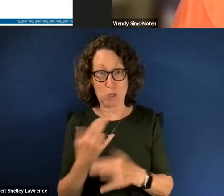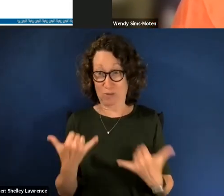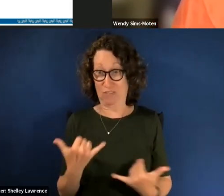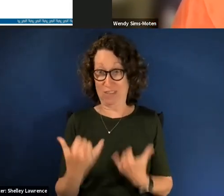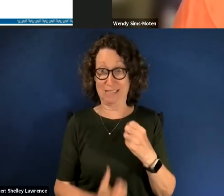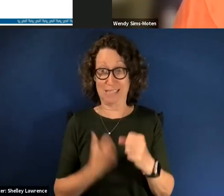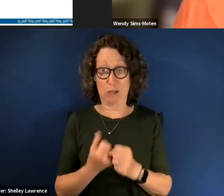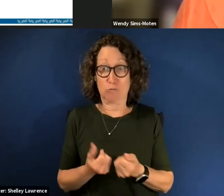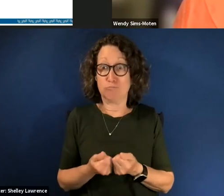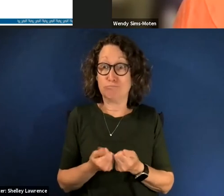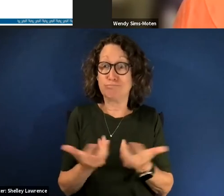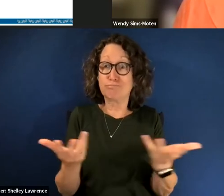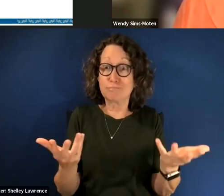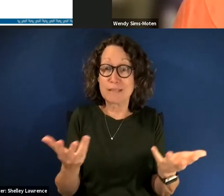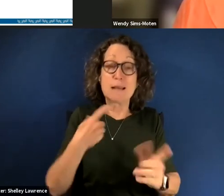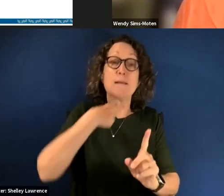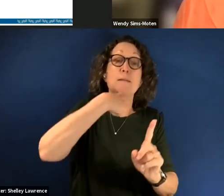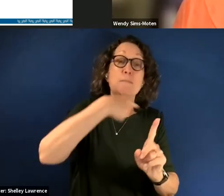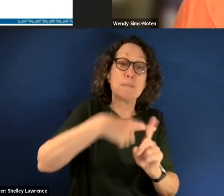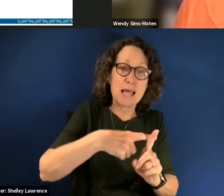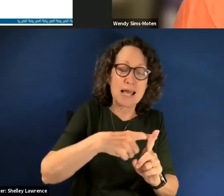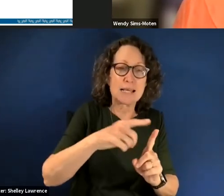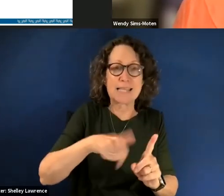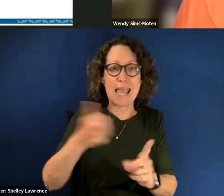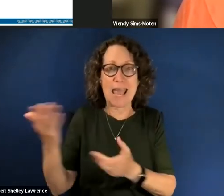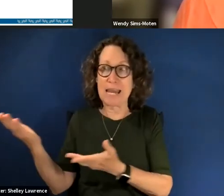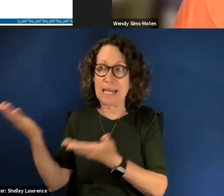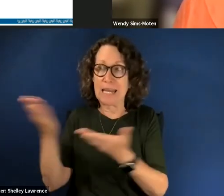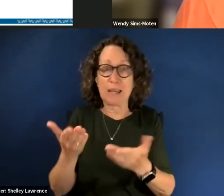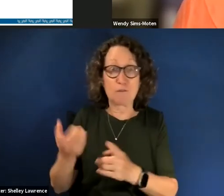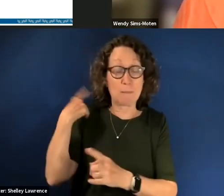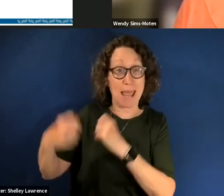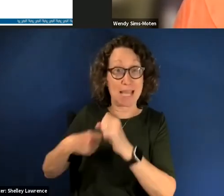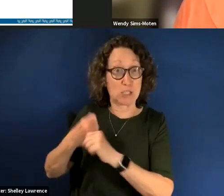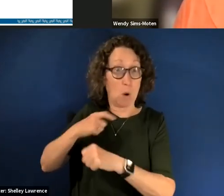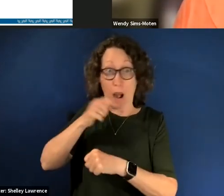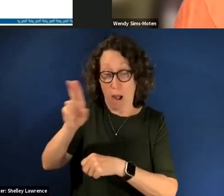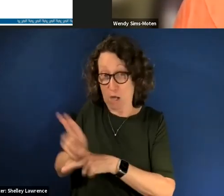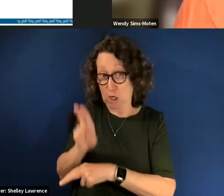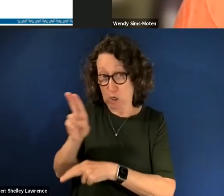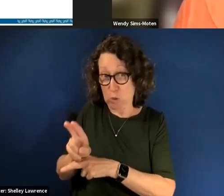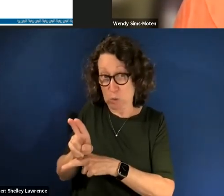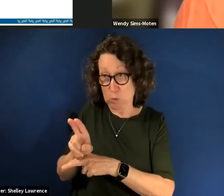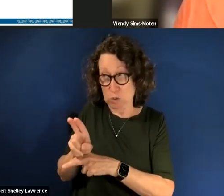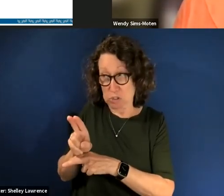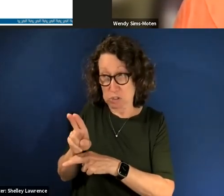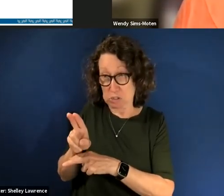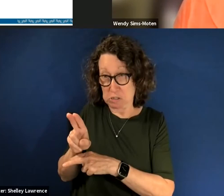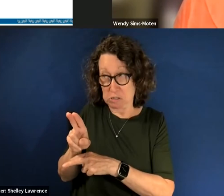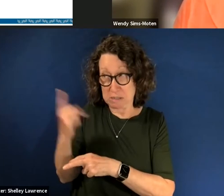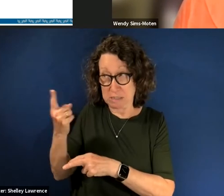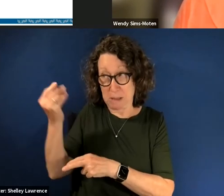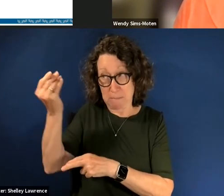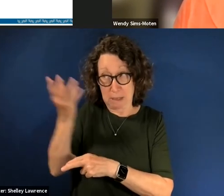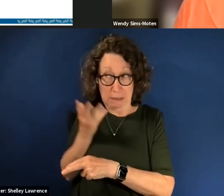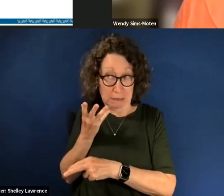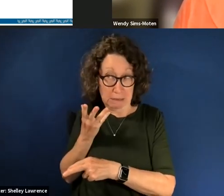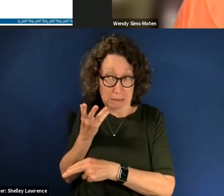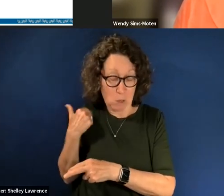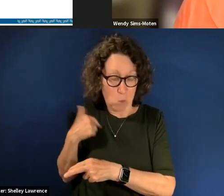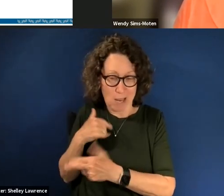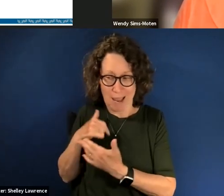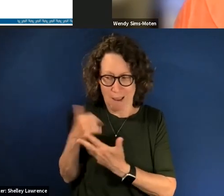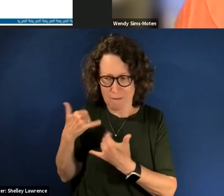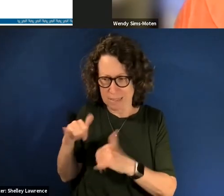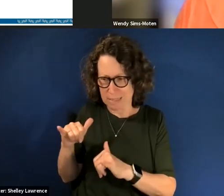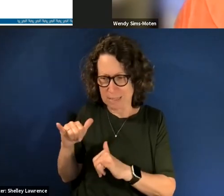year, and plus any carryover funds from last year, which I have on good little birdie told me that there